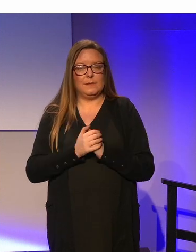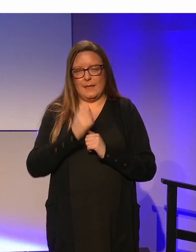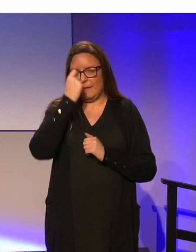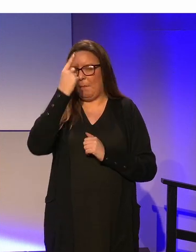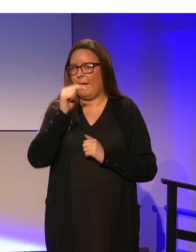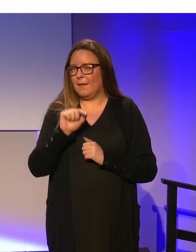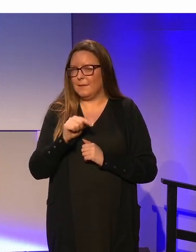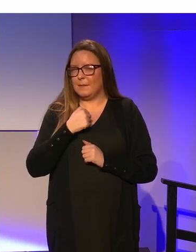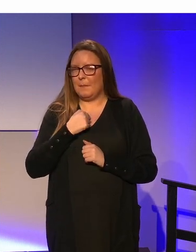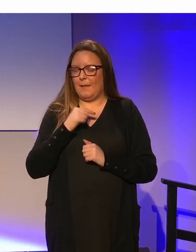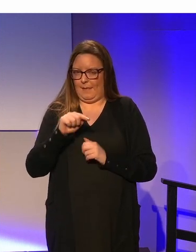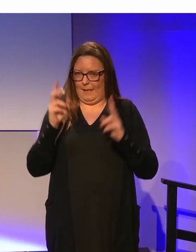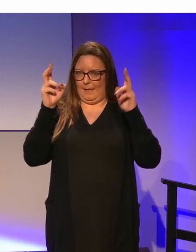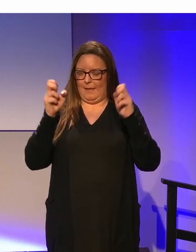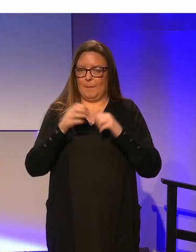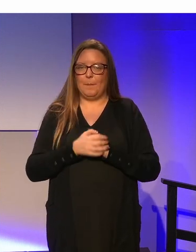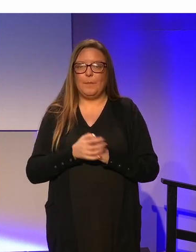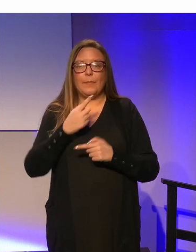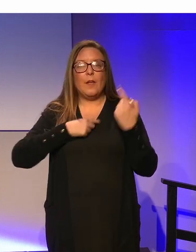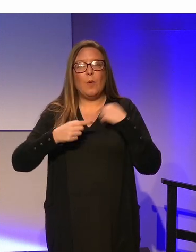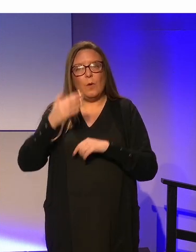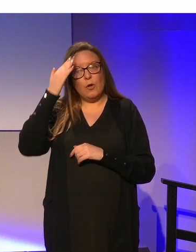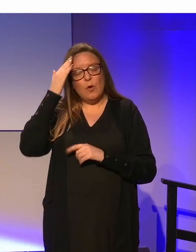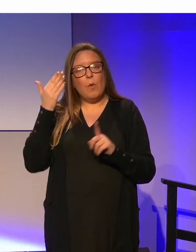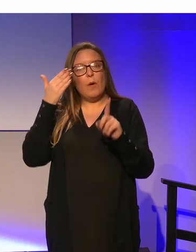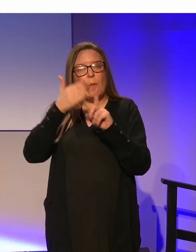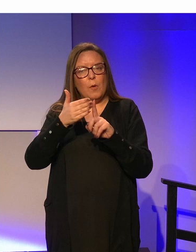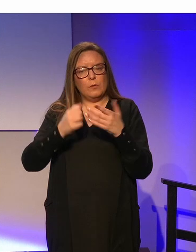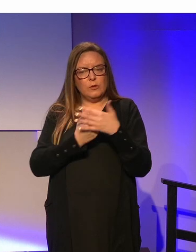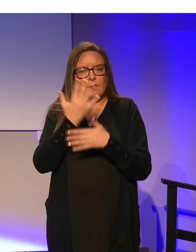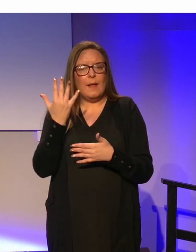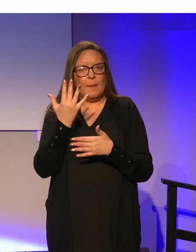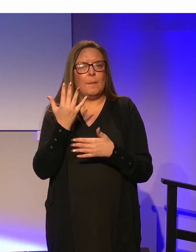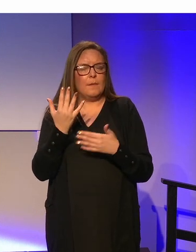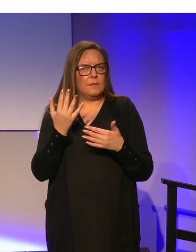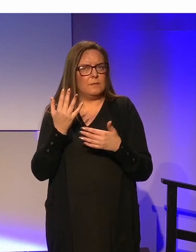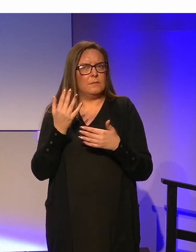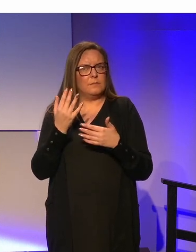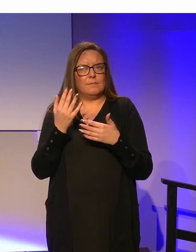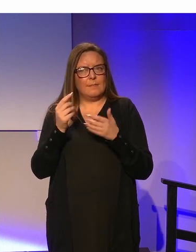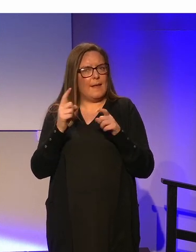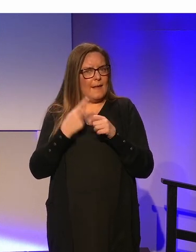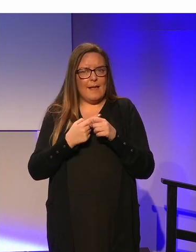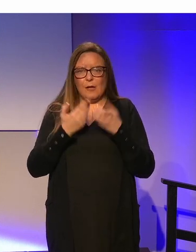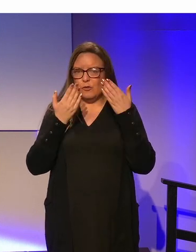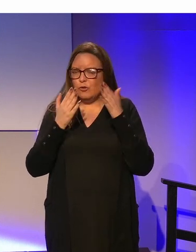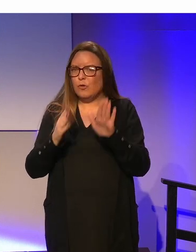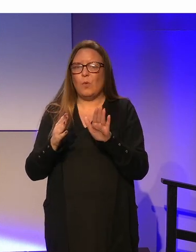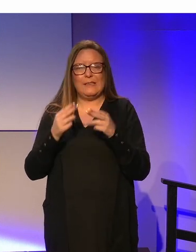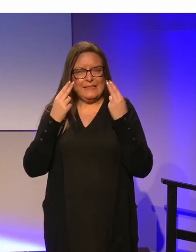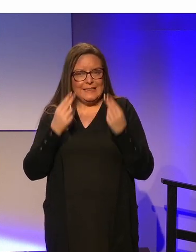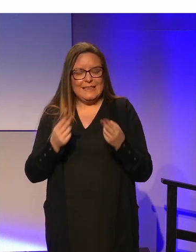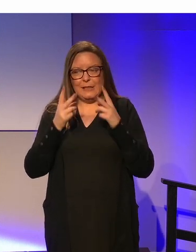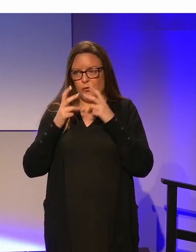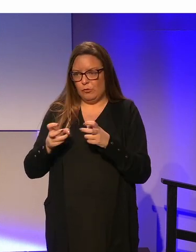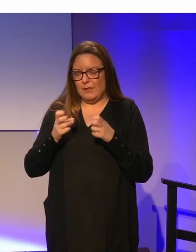know that this approach is being developed in other systems. And for me, that points to the importance again of the need for research. And for many of